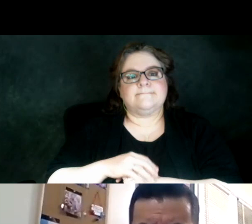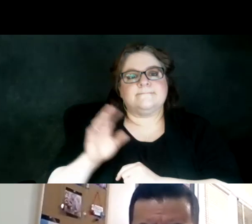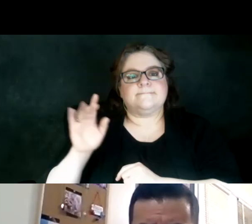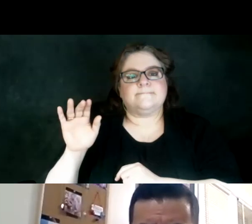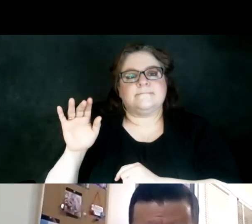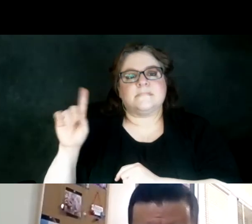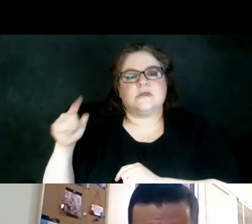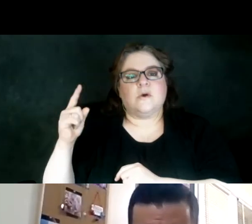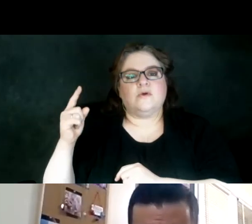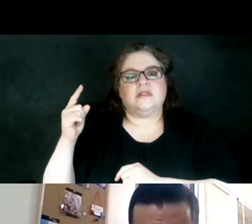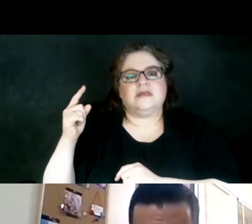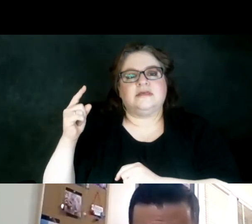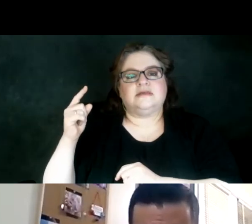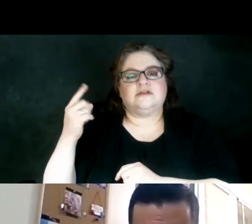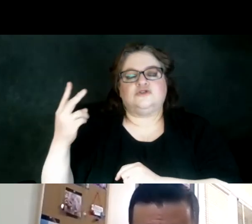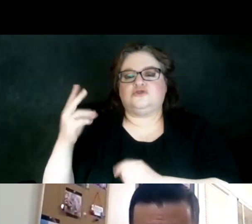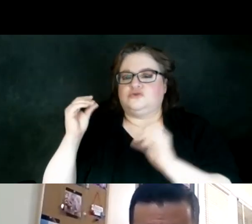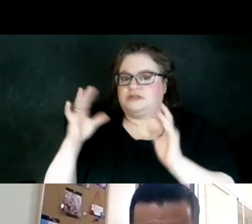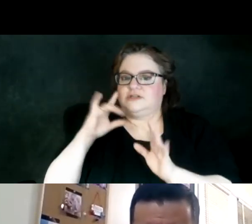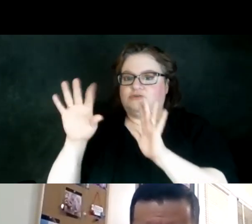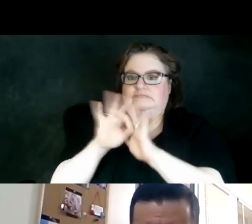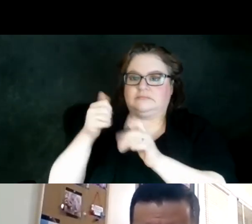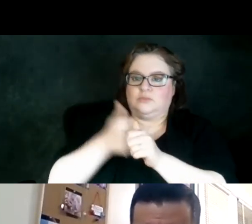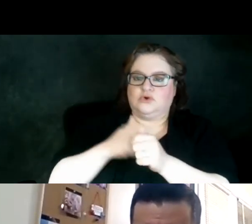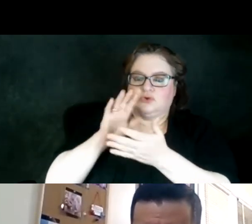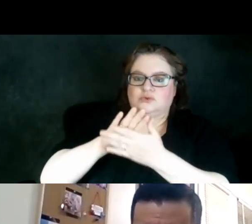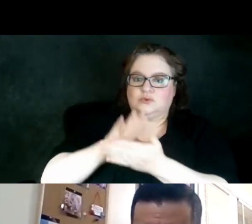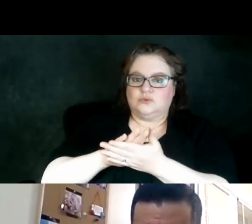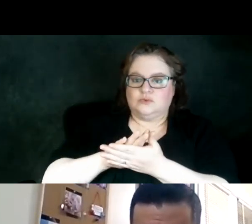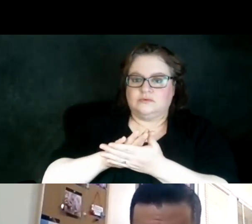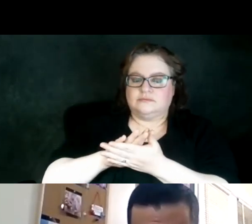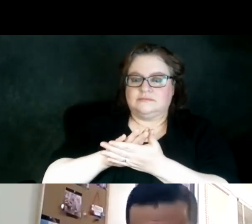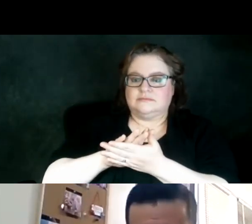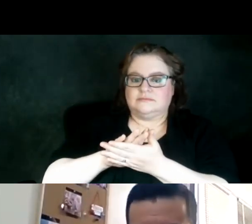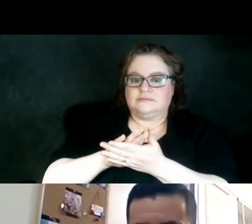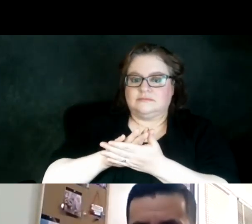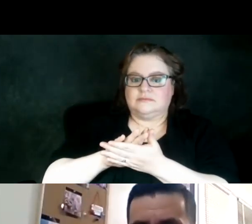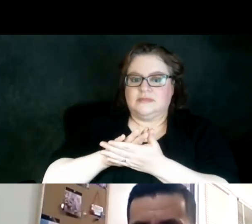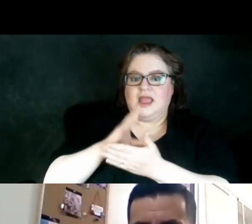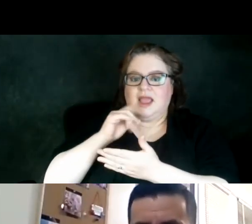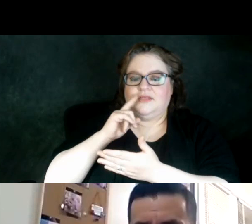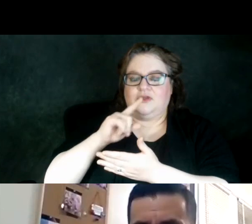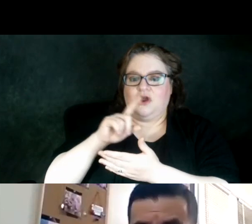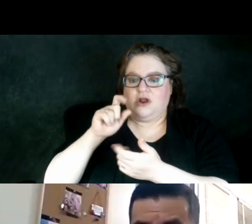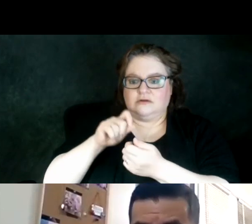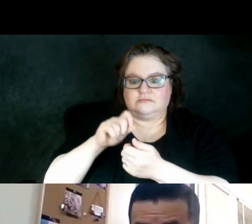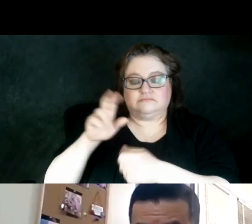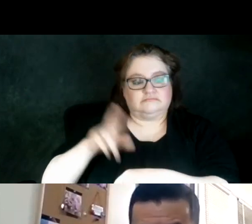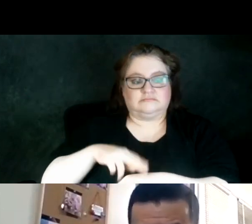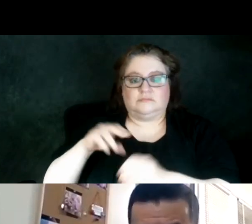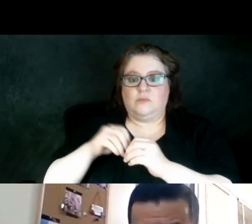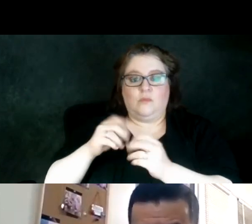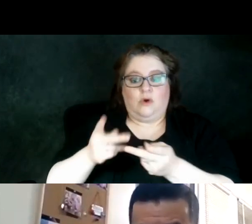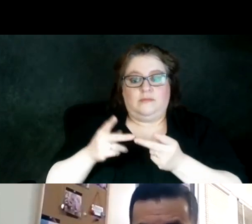only 2 teachers are selected per school, and that there is certainly a lot more spots